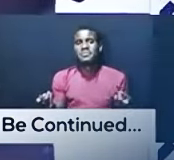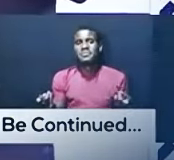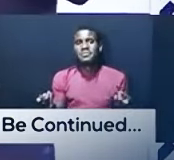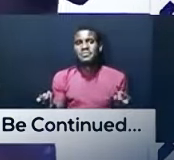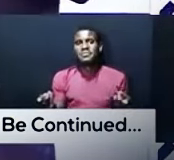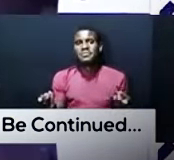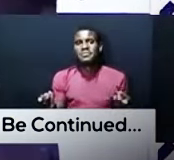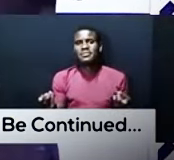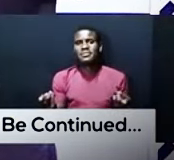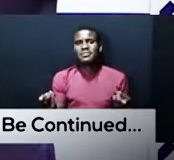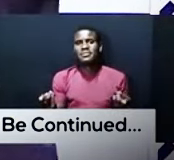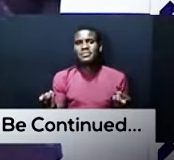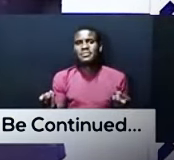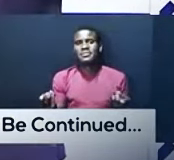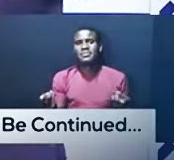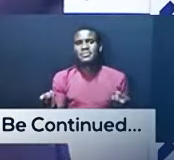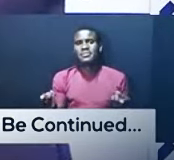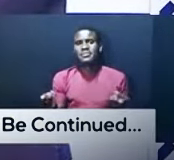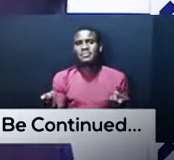Now,